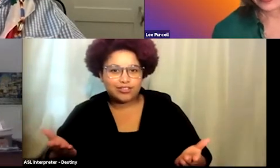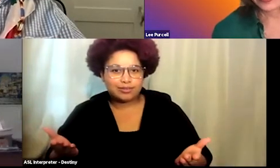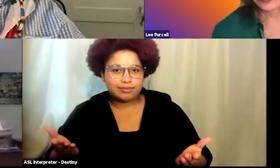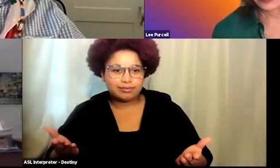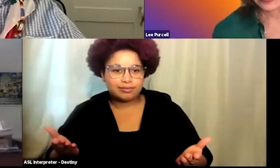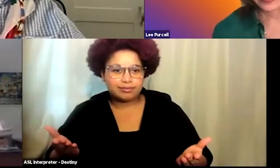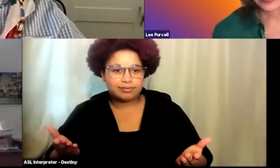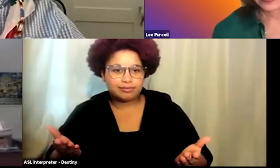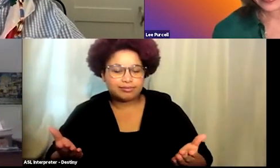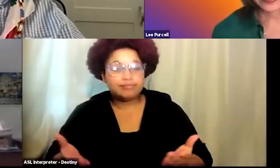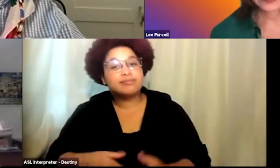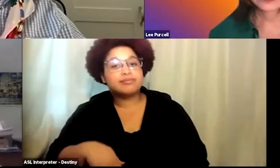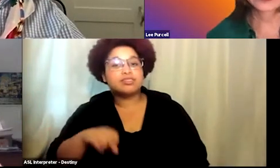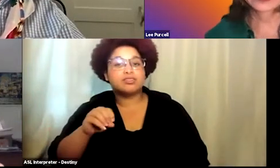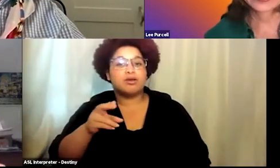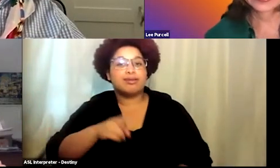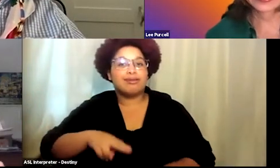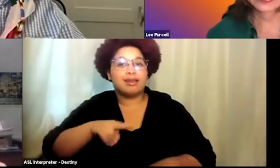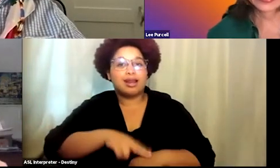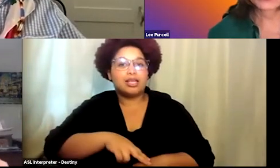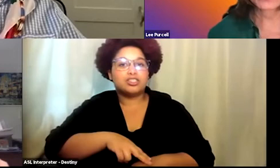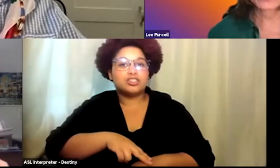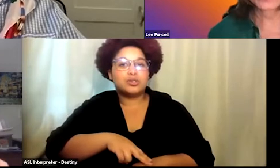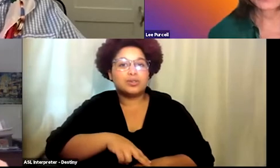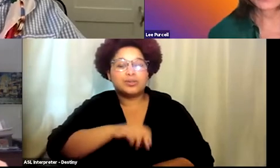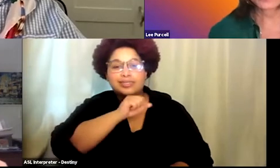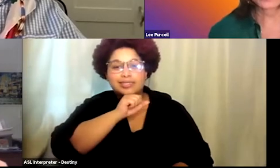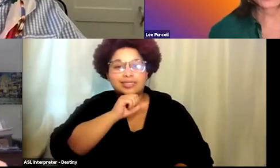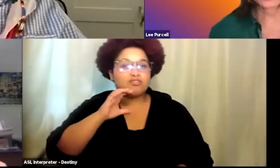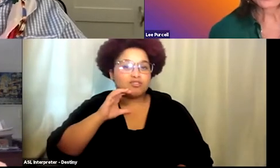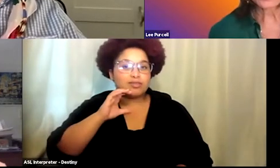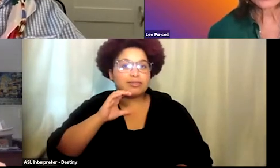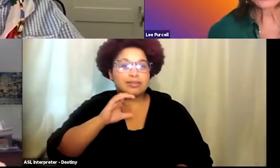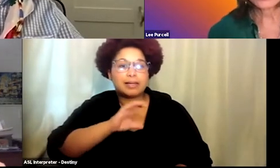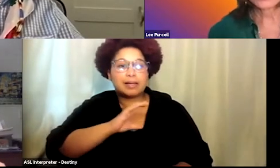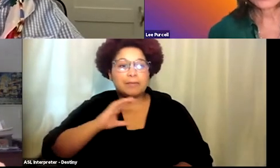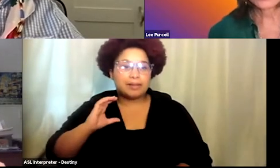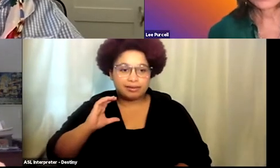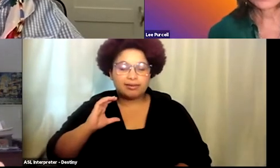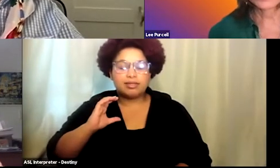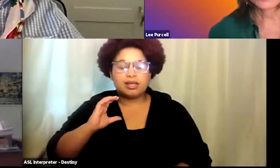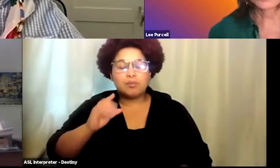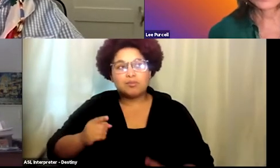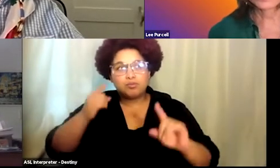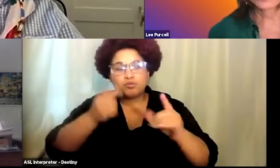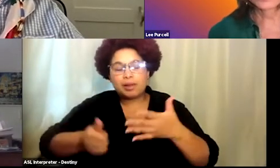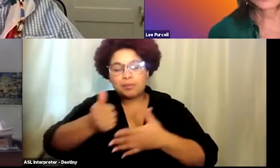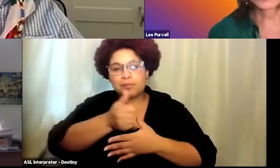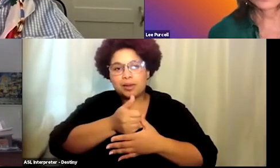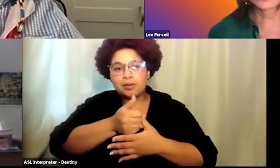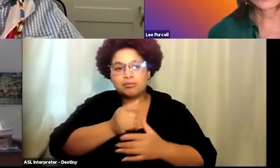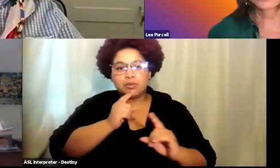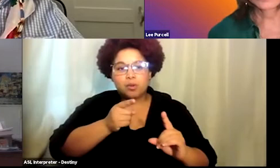So, as a National Seniors Committee, our primary mission is obviously to create